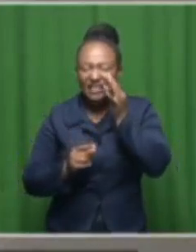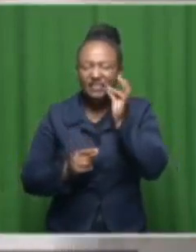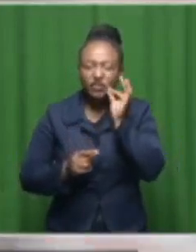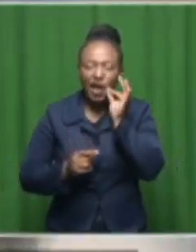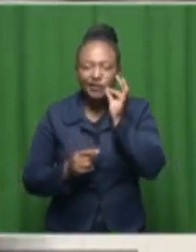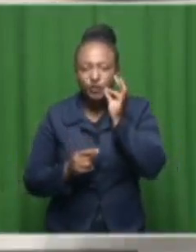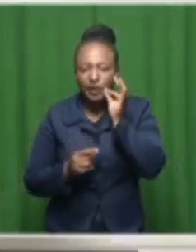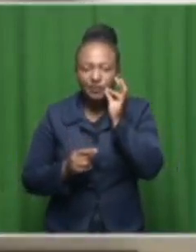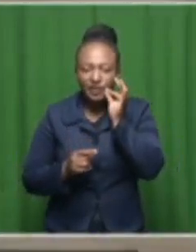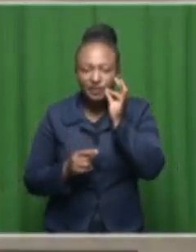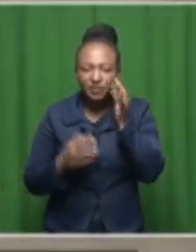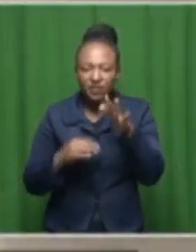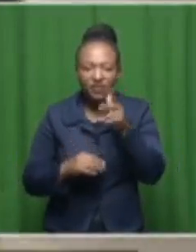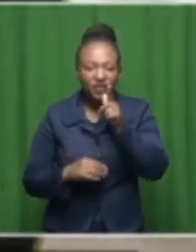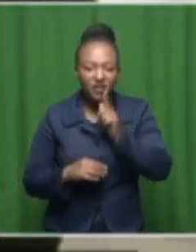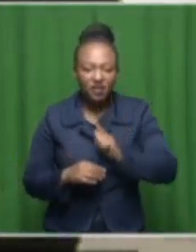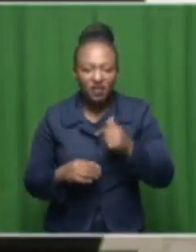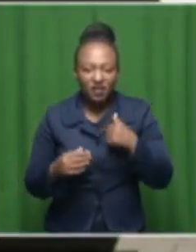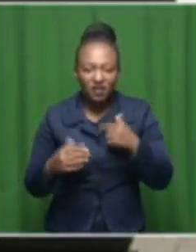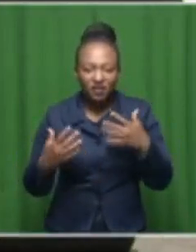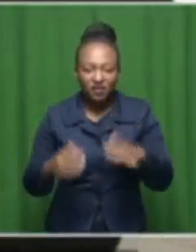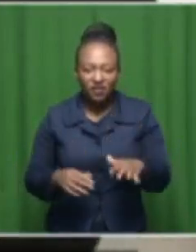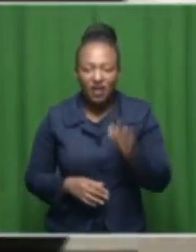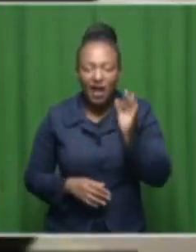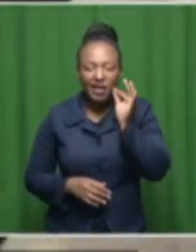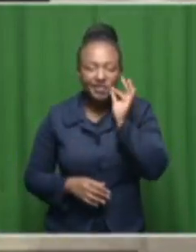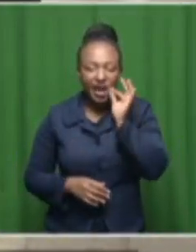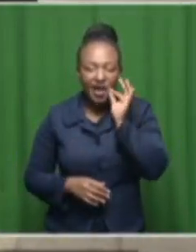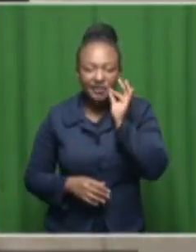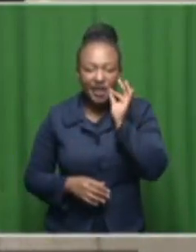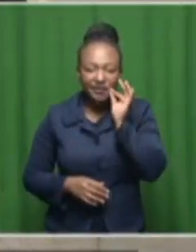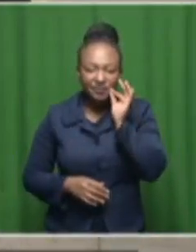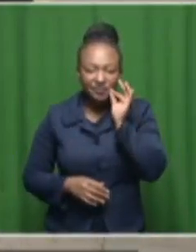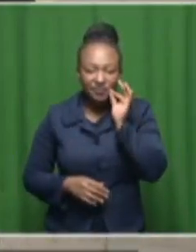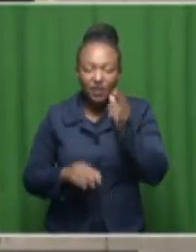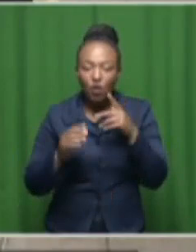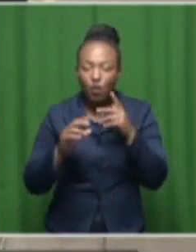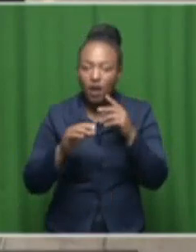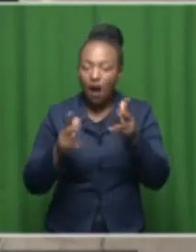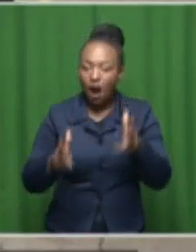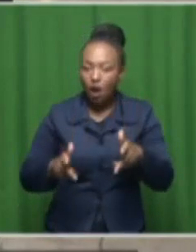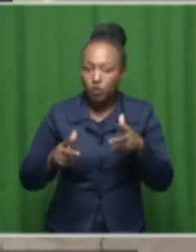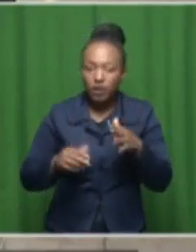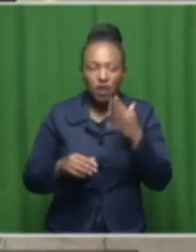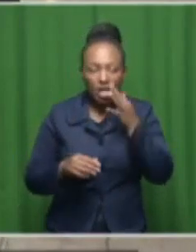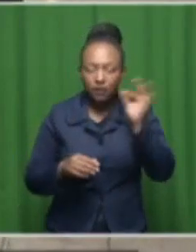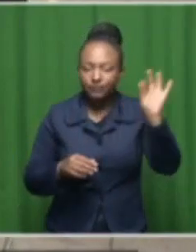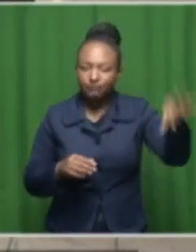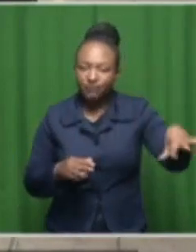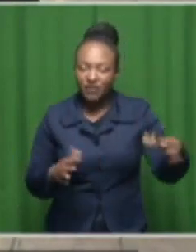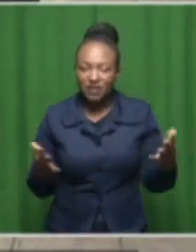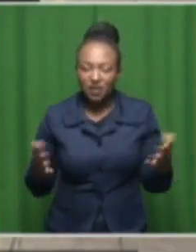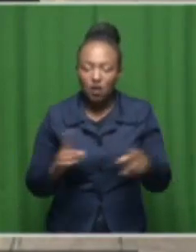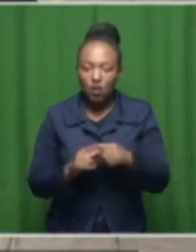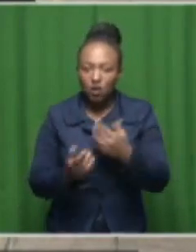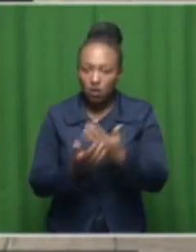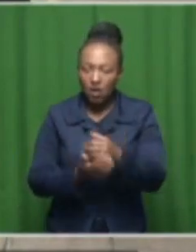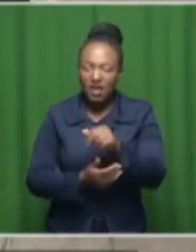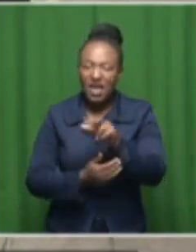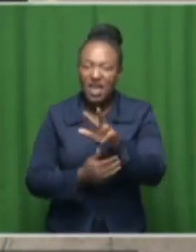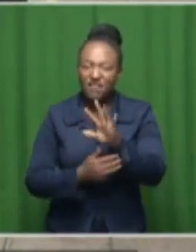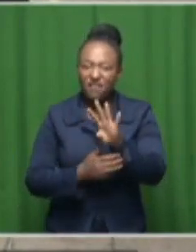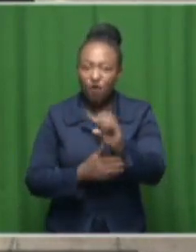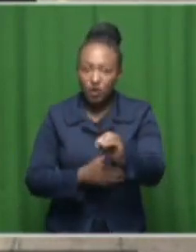told to actually, get rid of my chewing gum getting onto the Gautrain at some point, or otherwise you face an 840